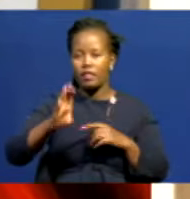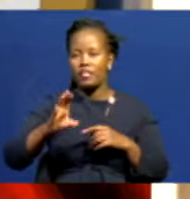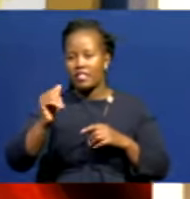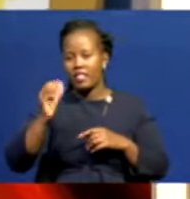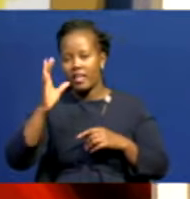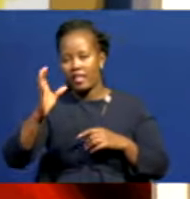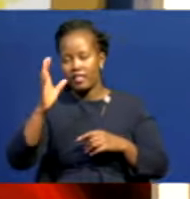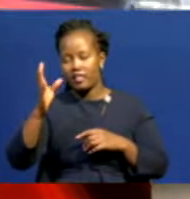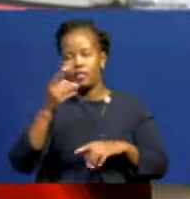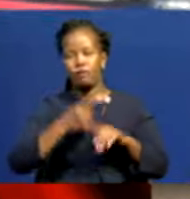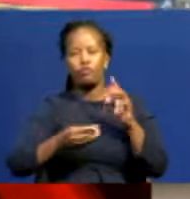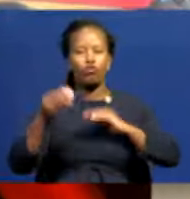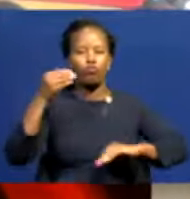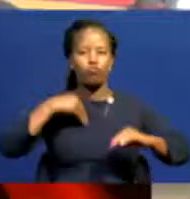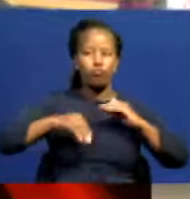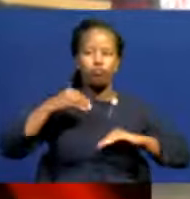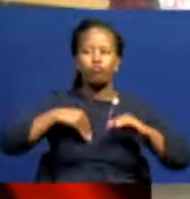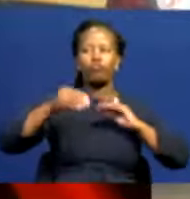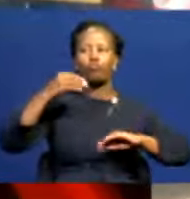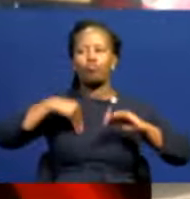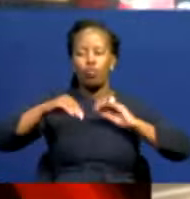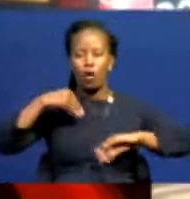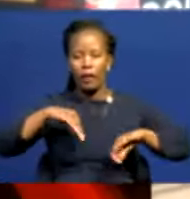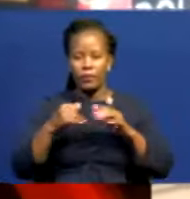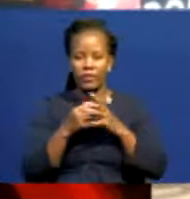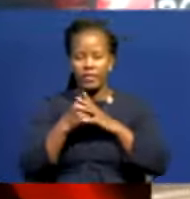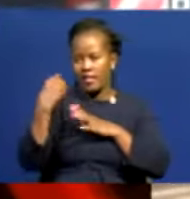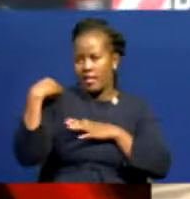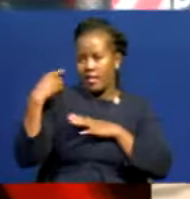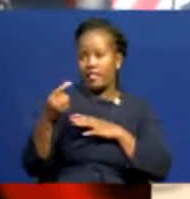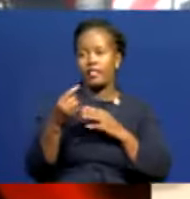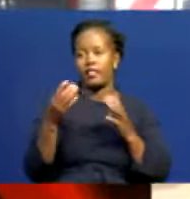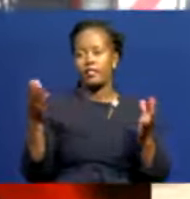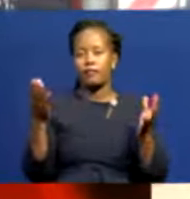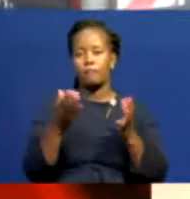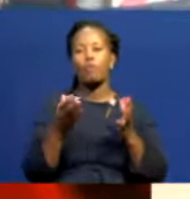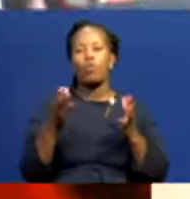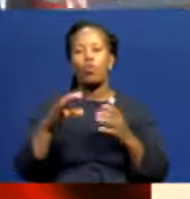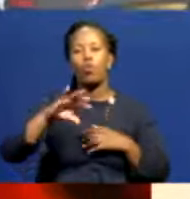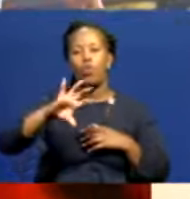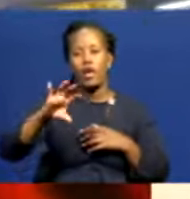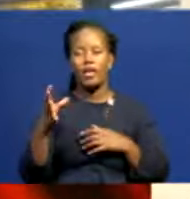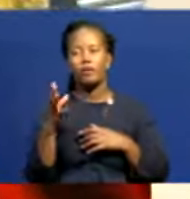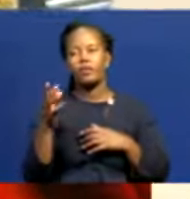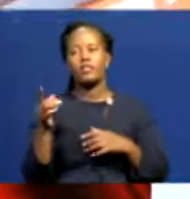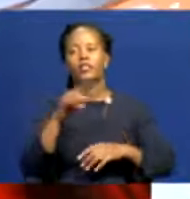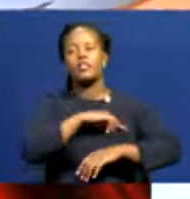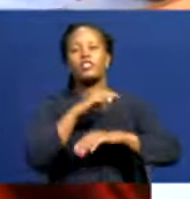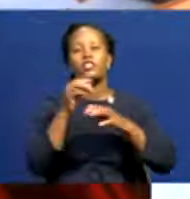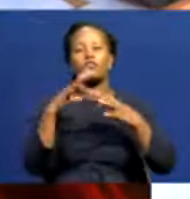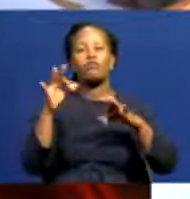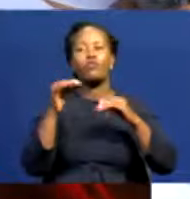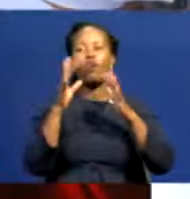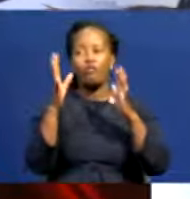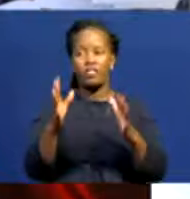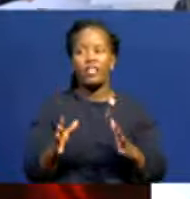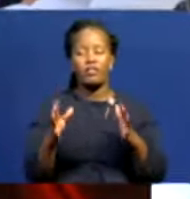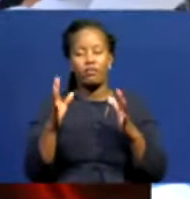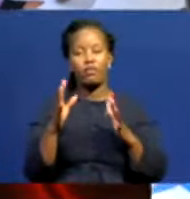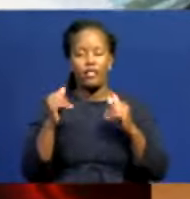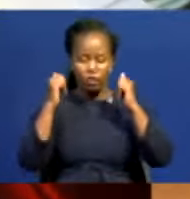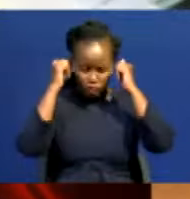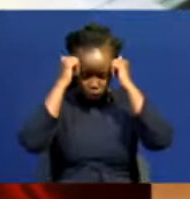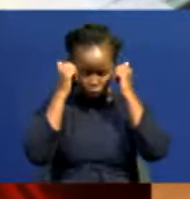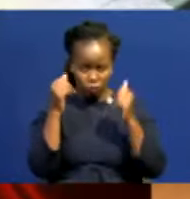corruption-related probes. The recent development where Noel Malanda, a county chief officer for education, was arrested on suspicion